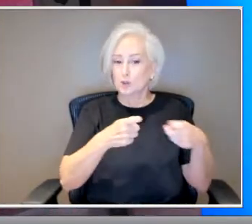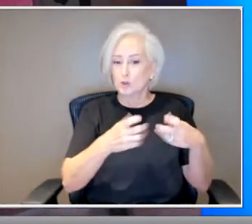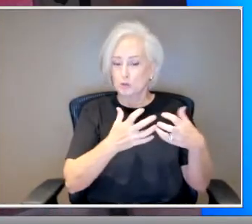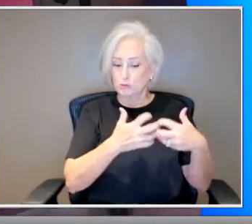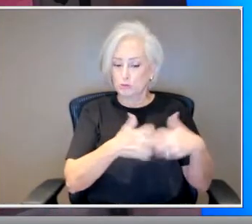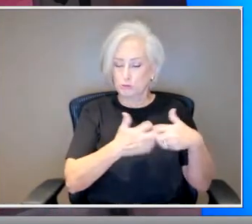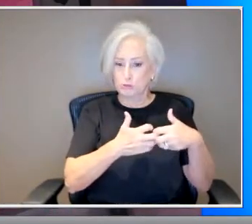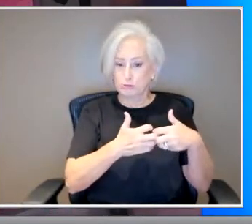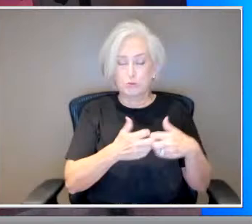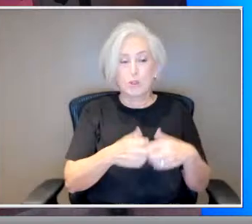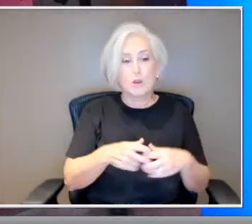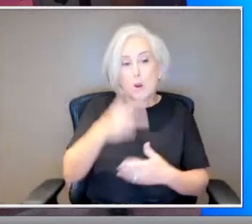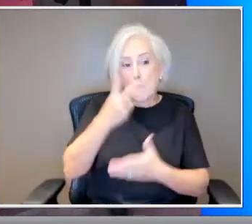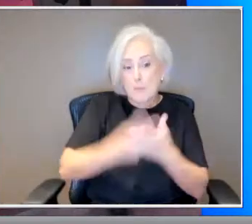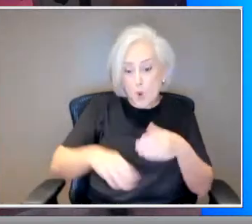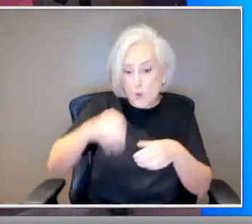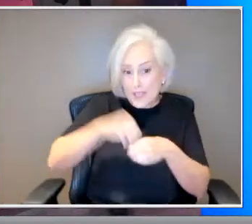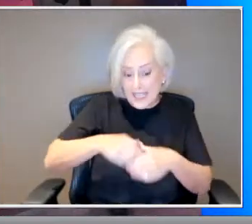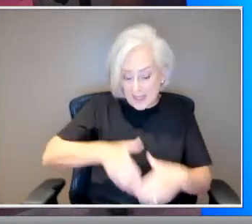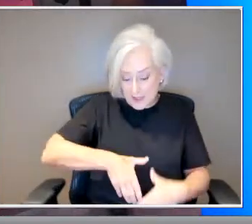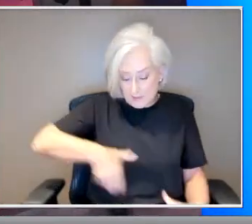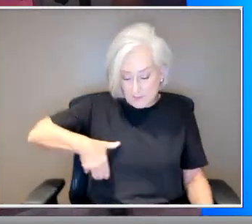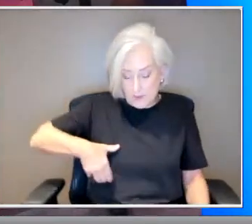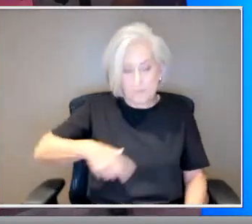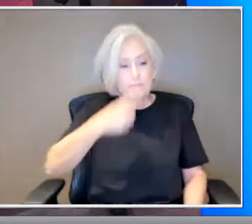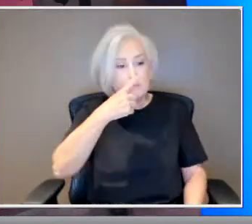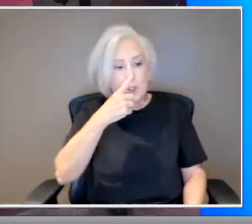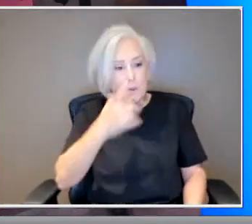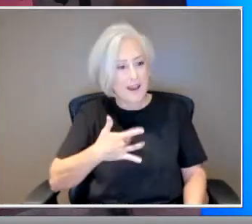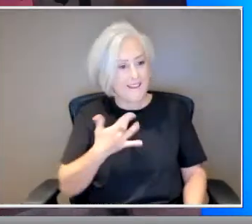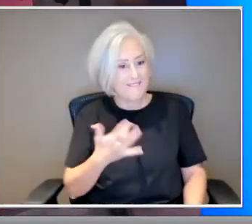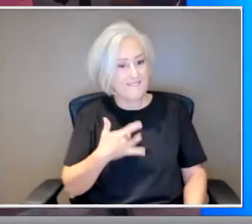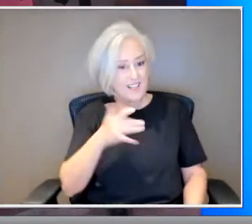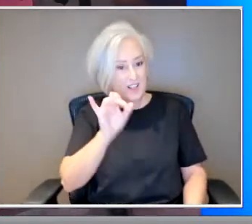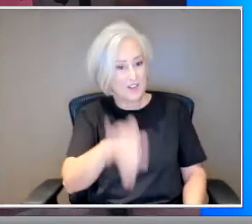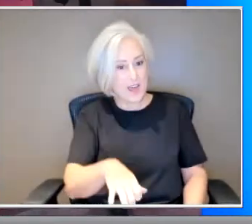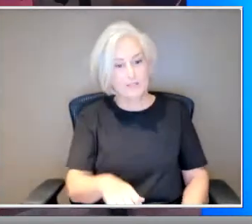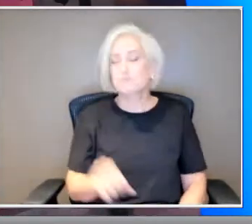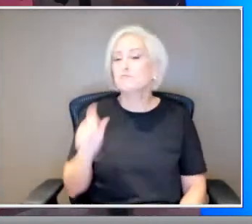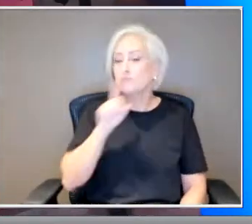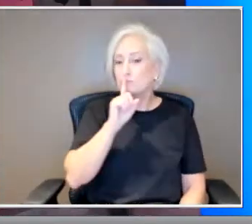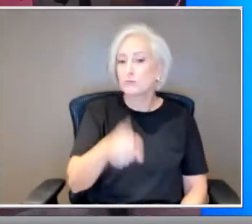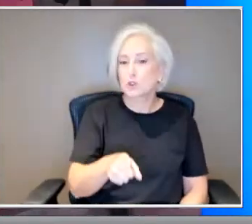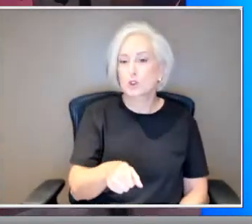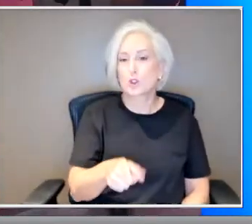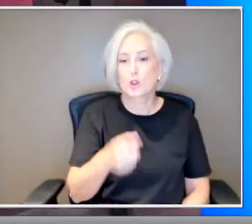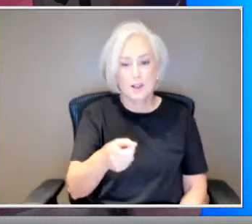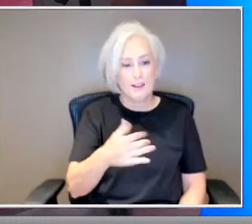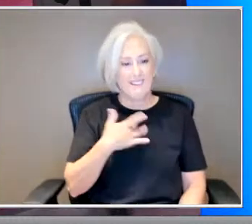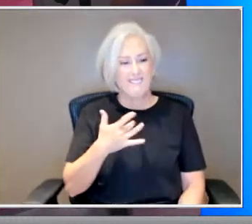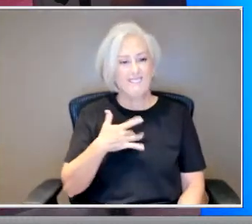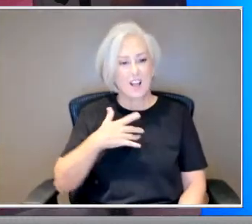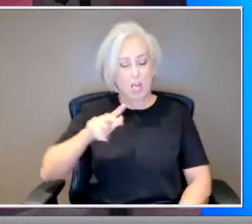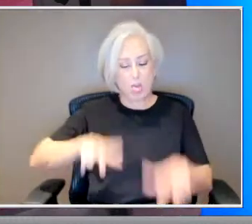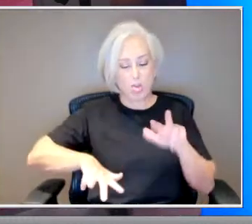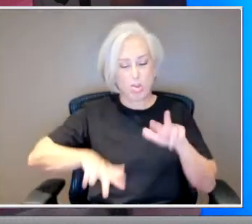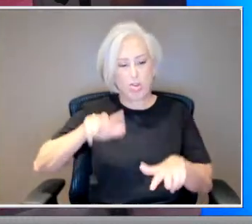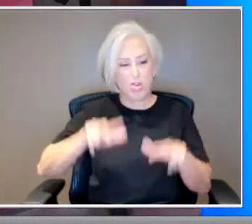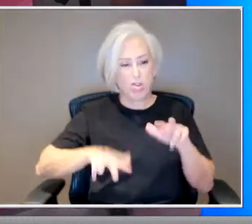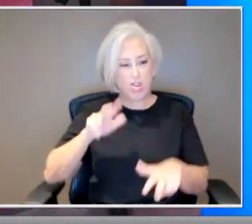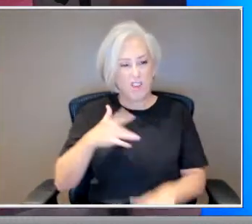your purse They at all are. times? Can I feel it just to see how heavy Oh it is? yeah. Does it feel clunky when you're walking Well, in the around?